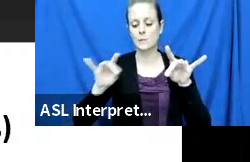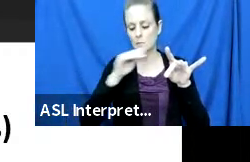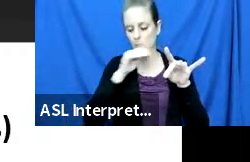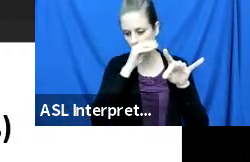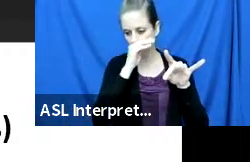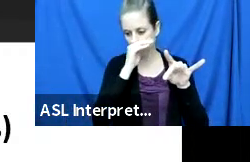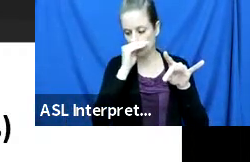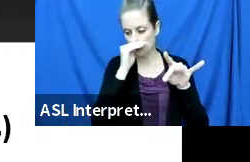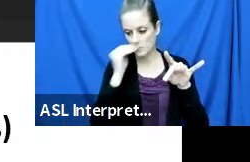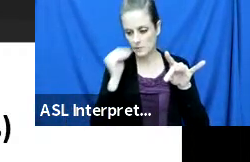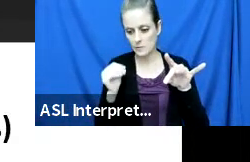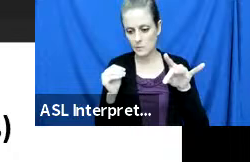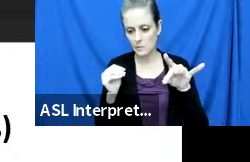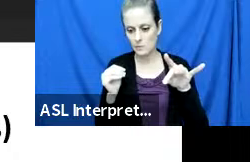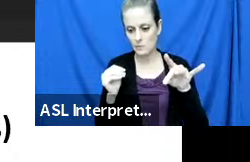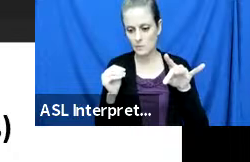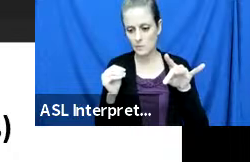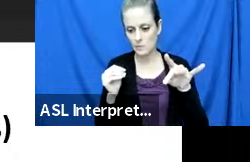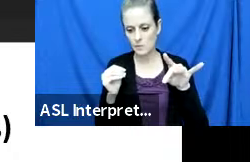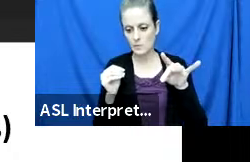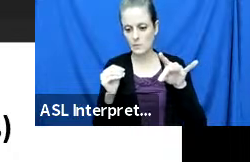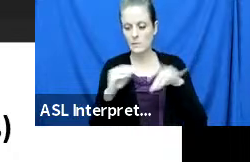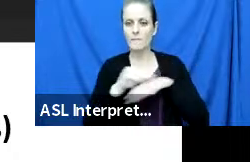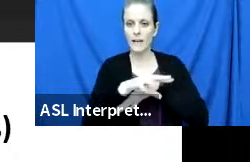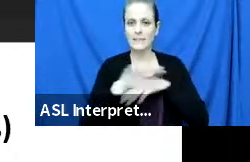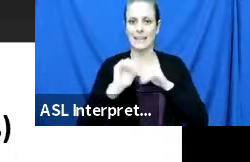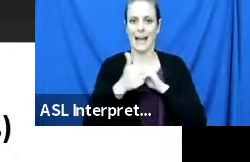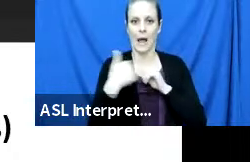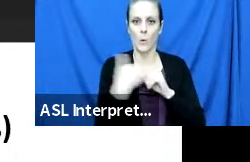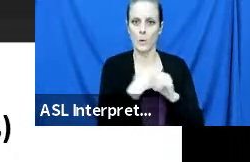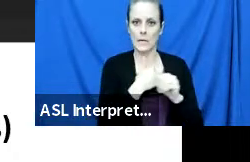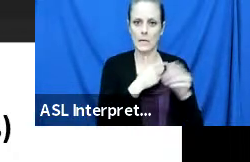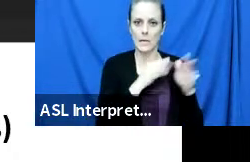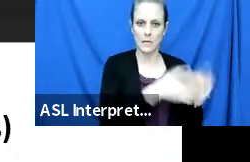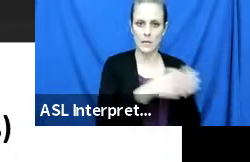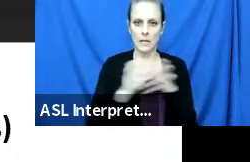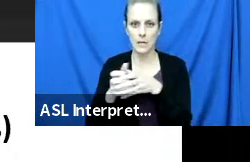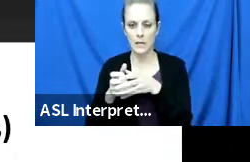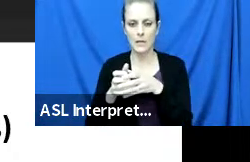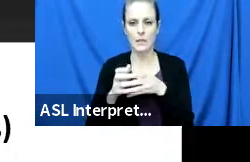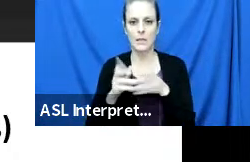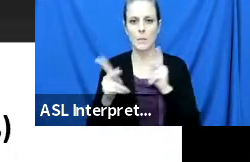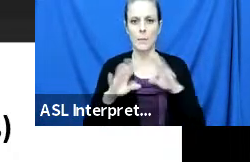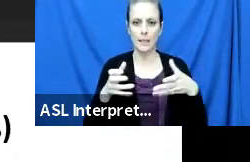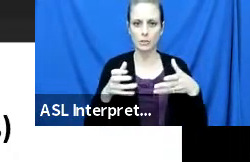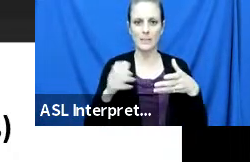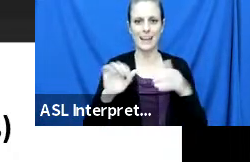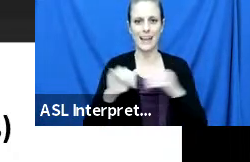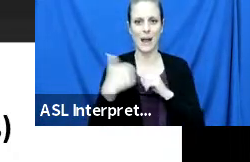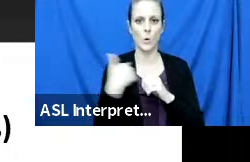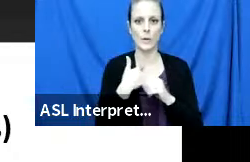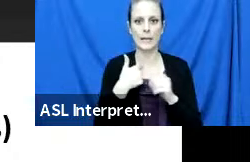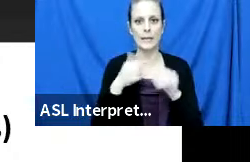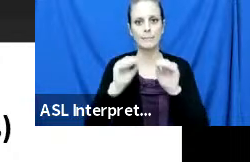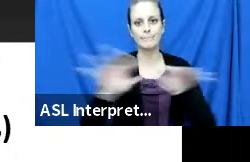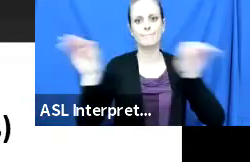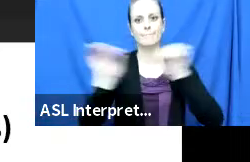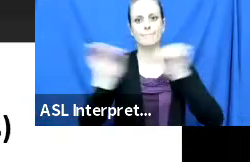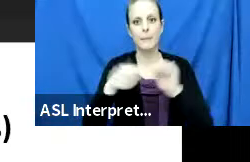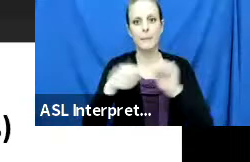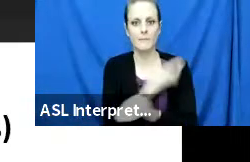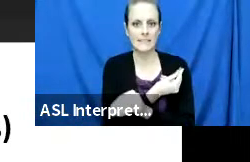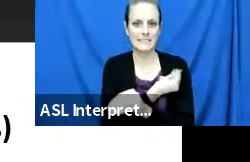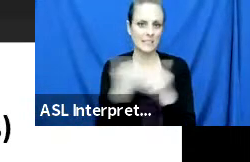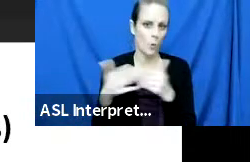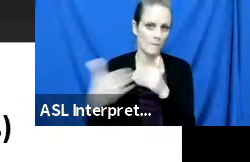our messages about COVID-19 and vaccines moving forward. I'm going to pass it on to my colleague, Dr. Maker, who